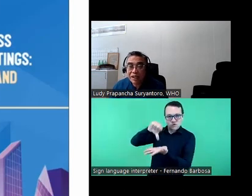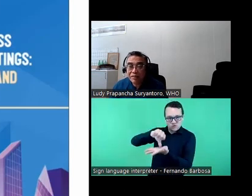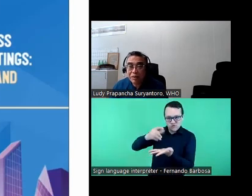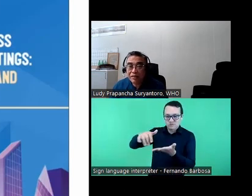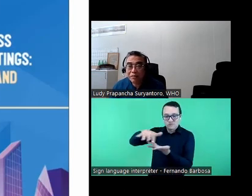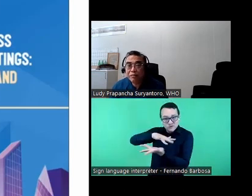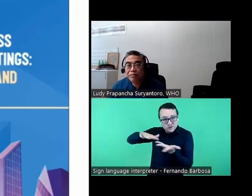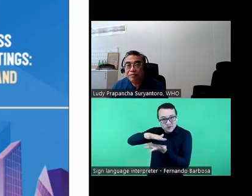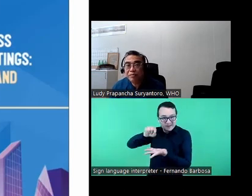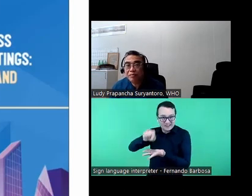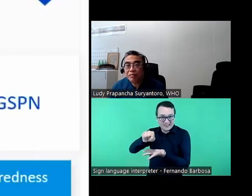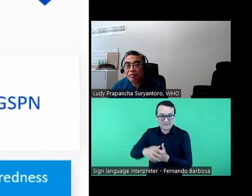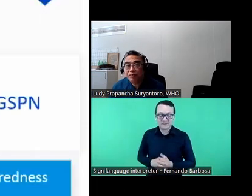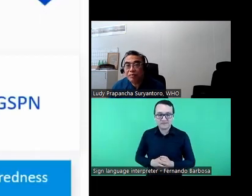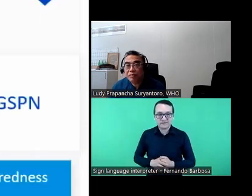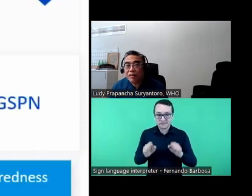areas. Next, please.